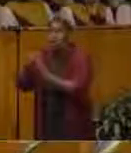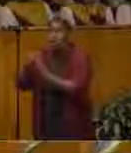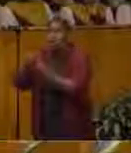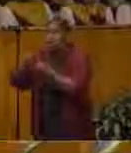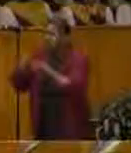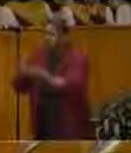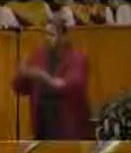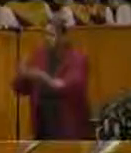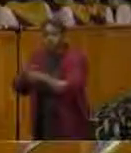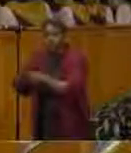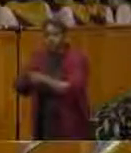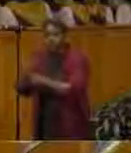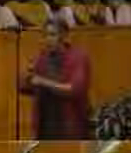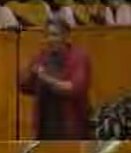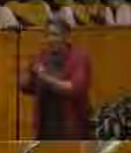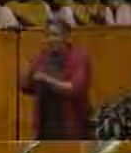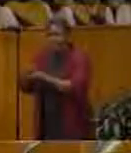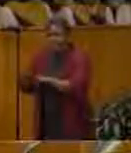can.